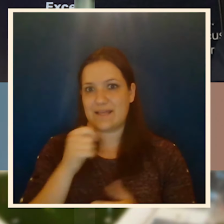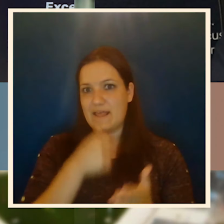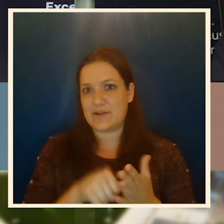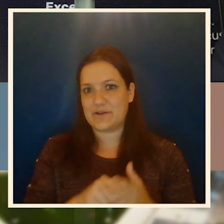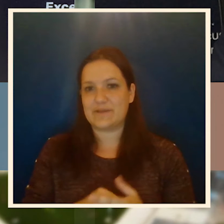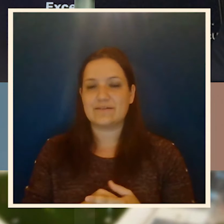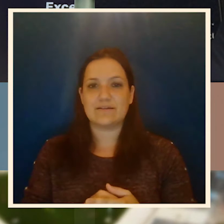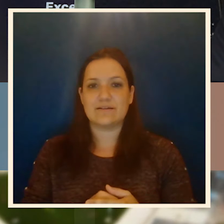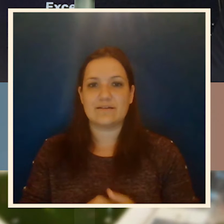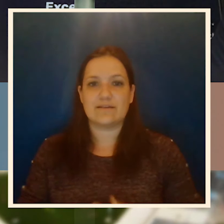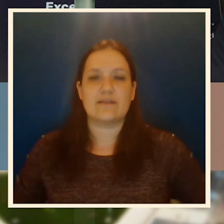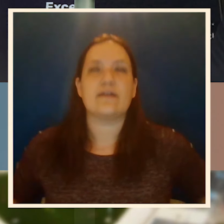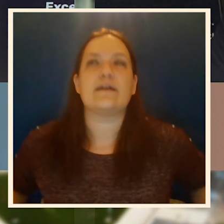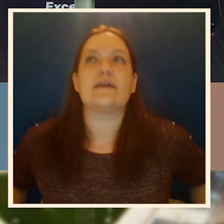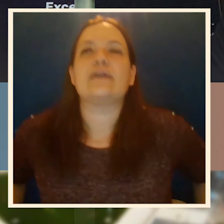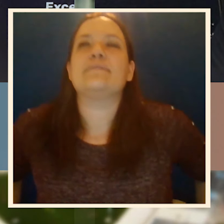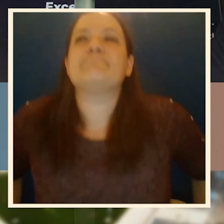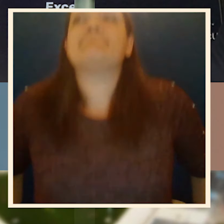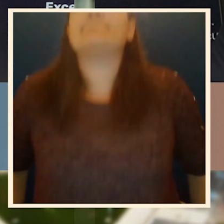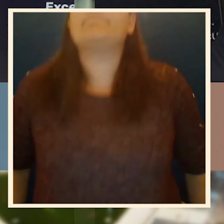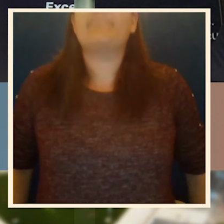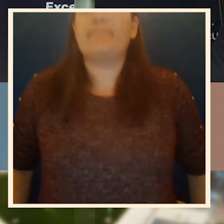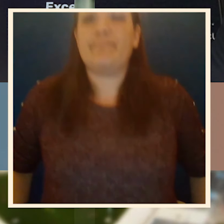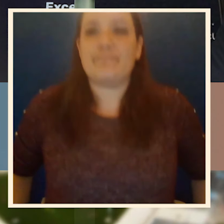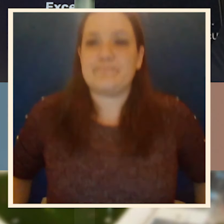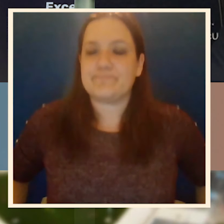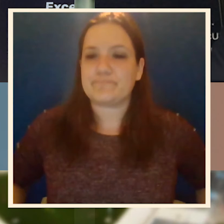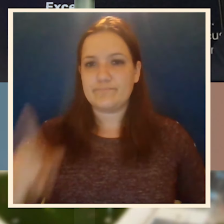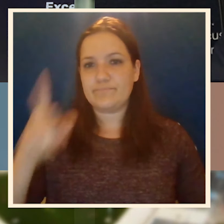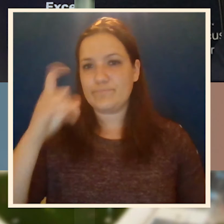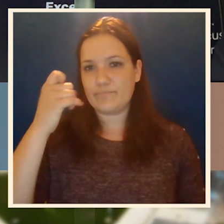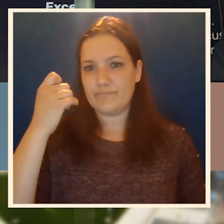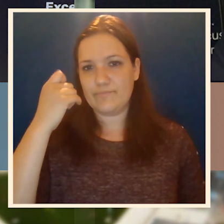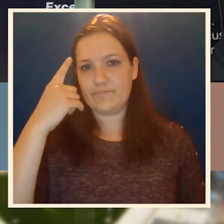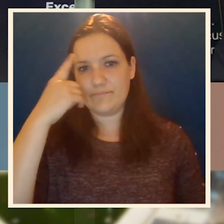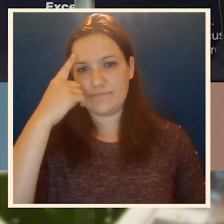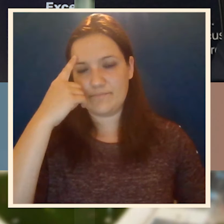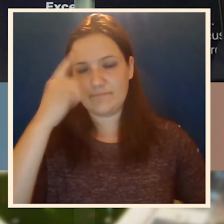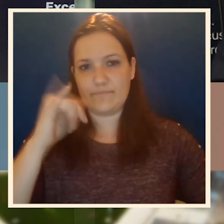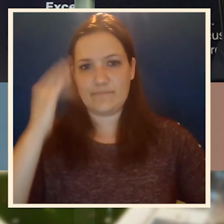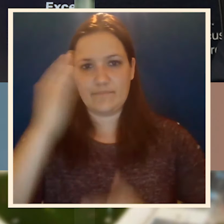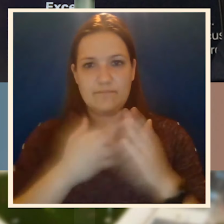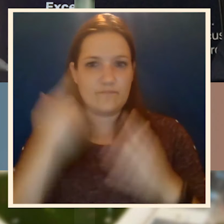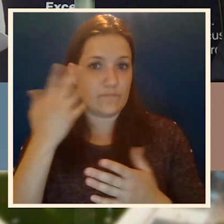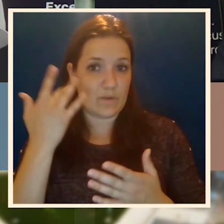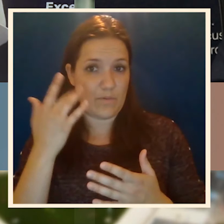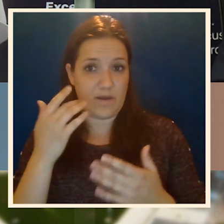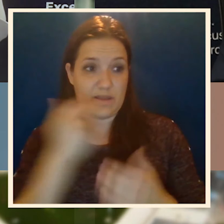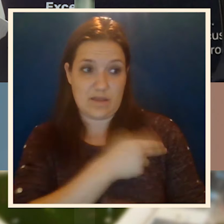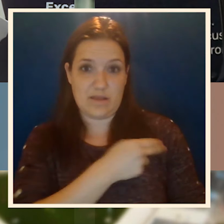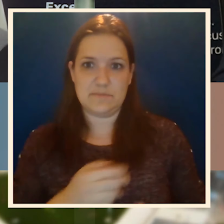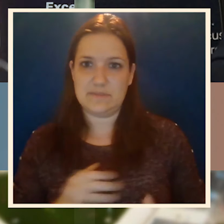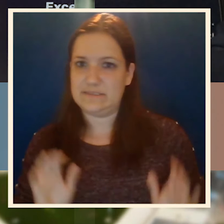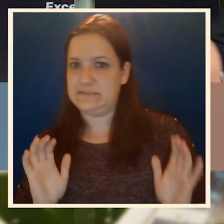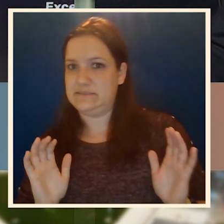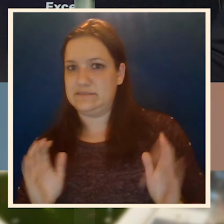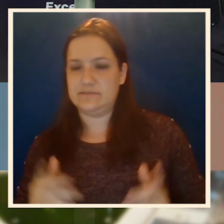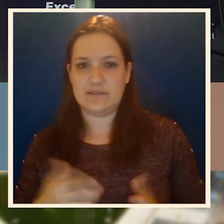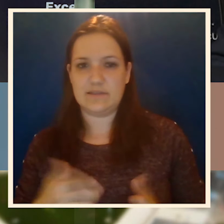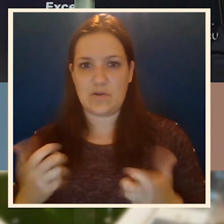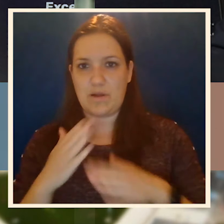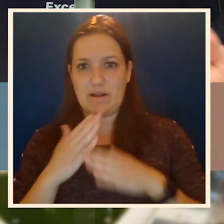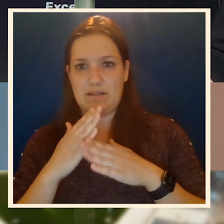how you even do that. I understand that. And I think that's one of the reasons that some hospitals have resisted this, because mm-hmm. they don't want to